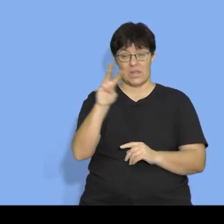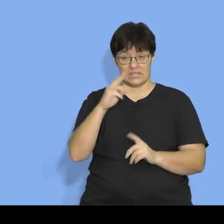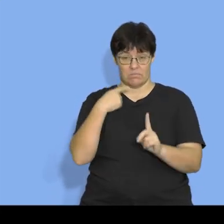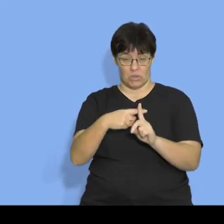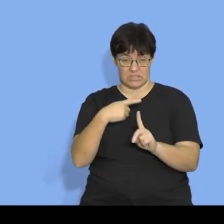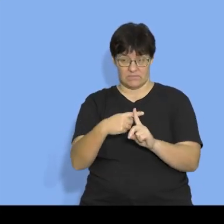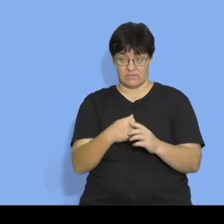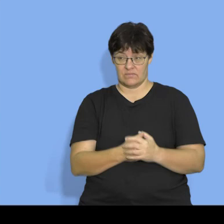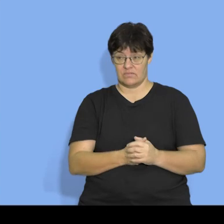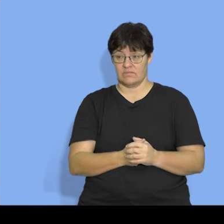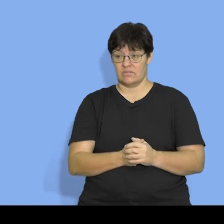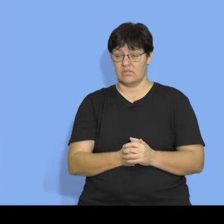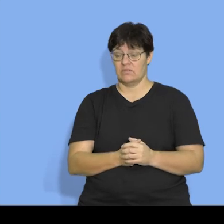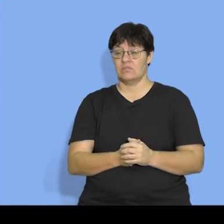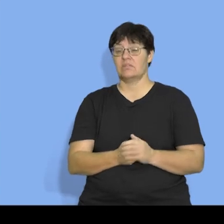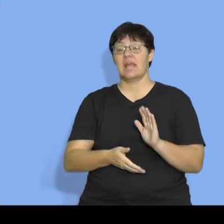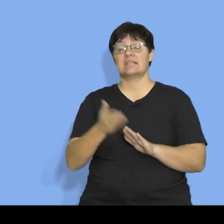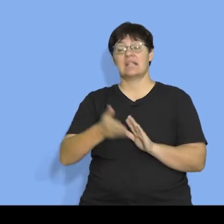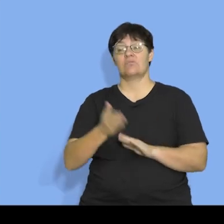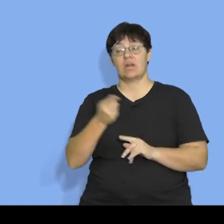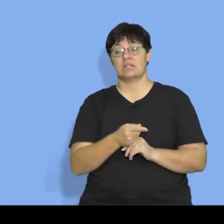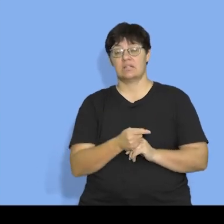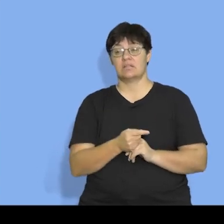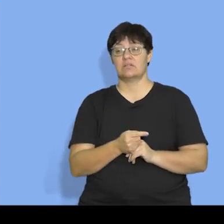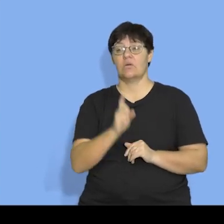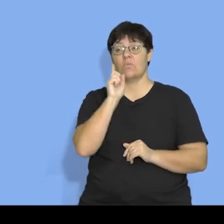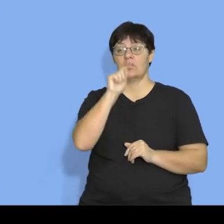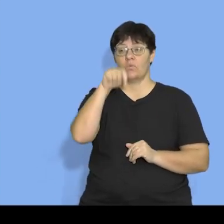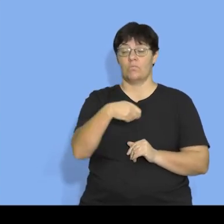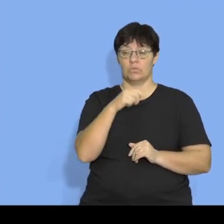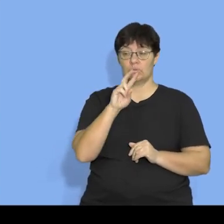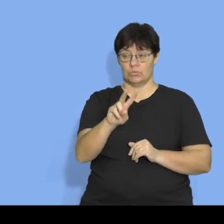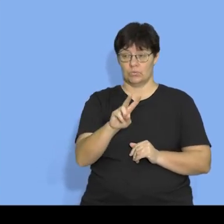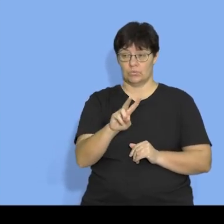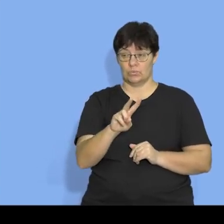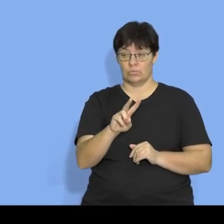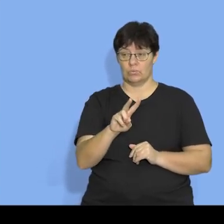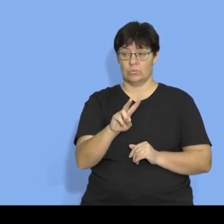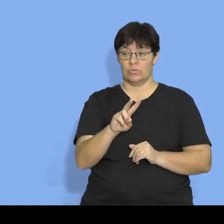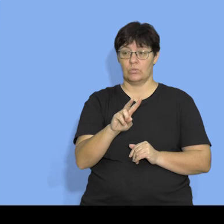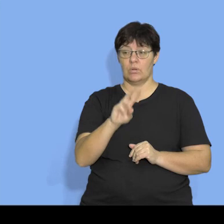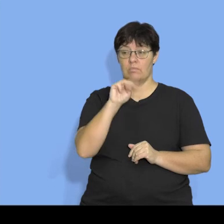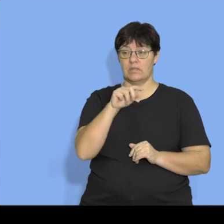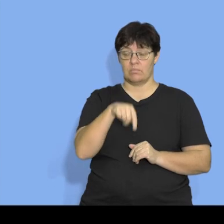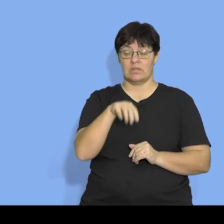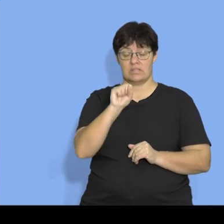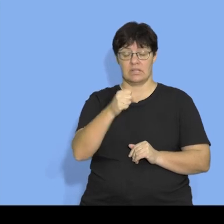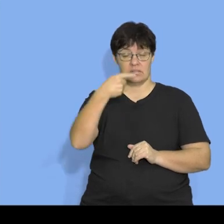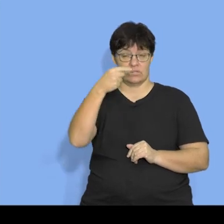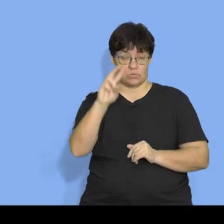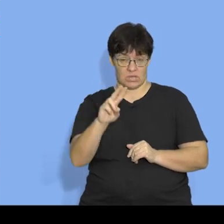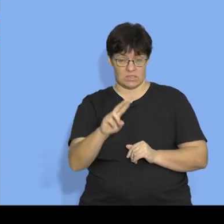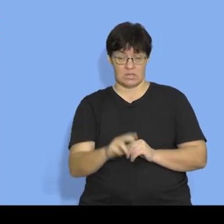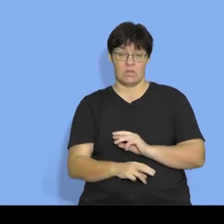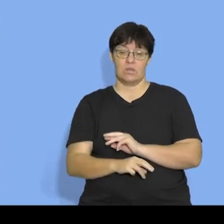west positive. So her acceleration is 1,2 meters per second